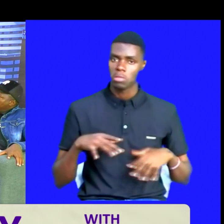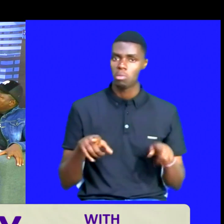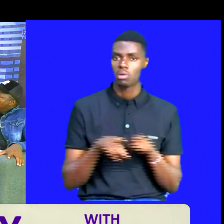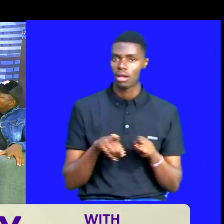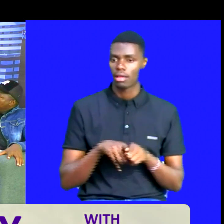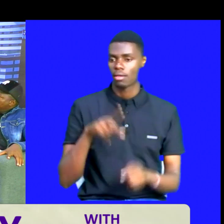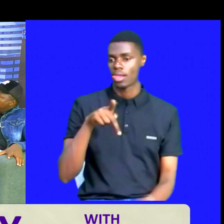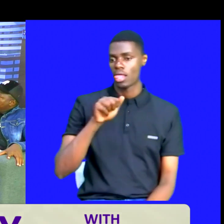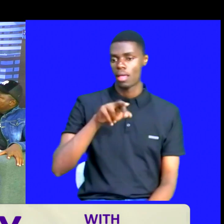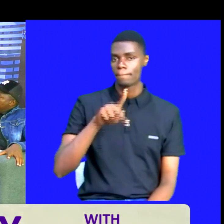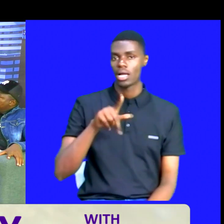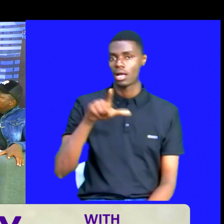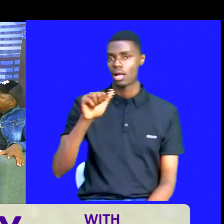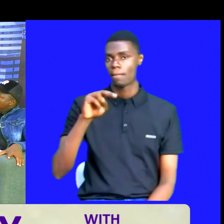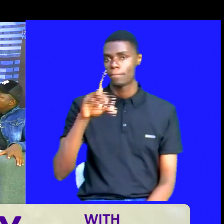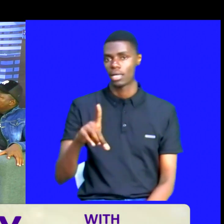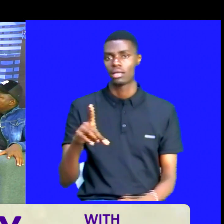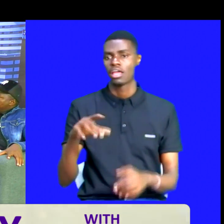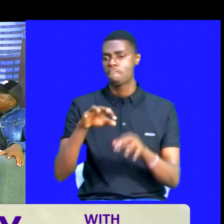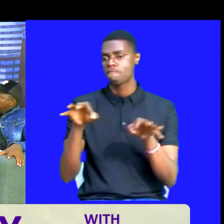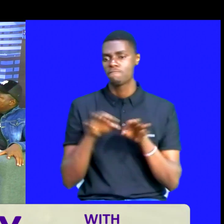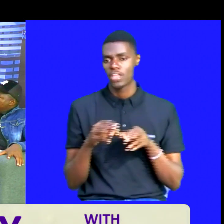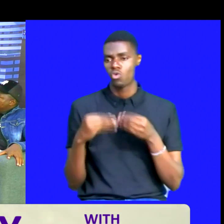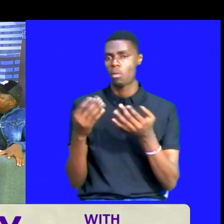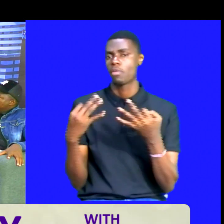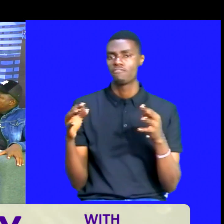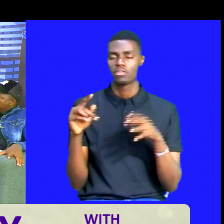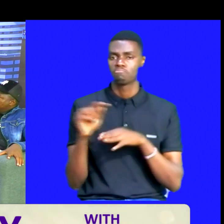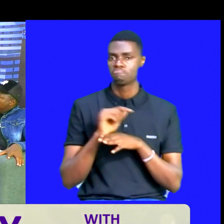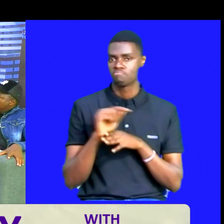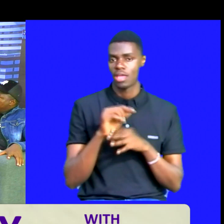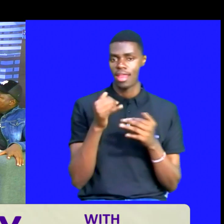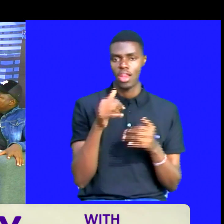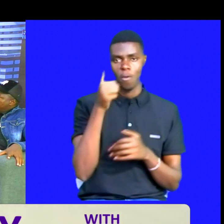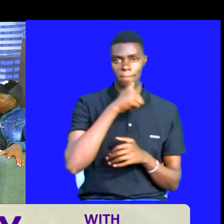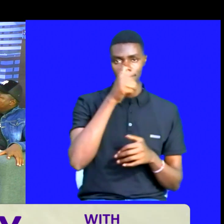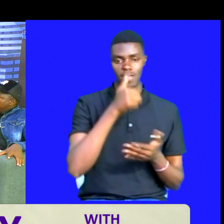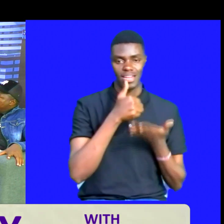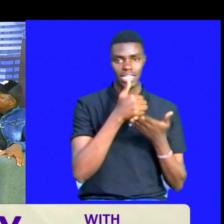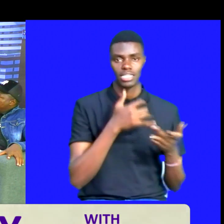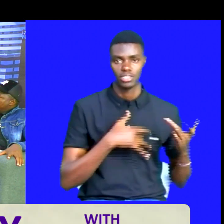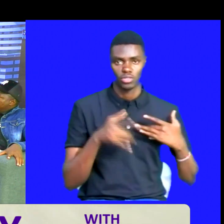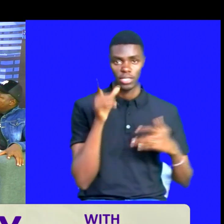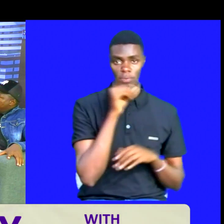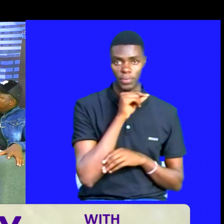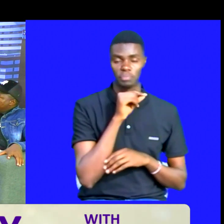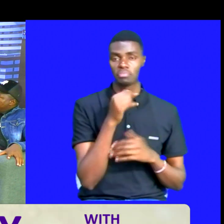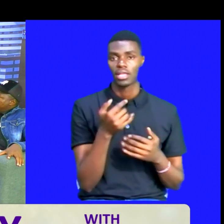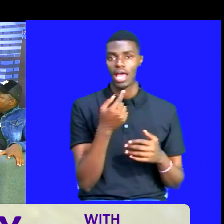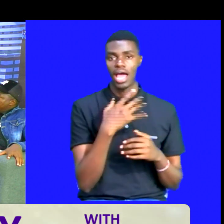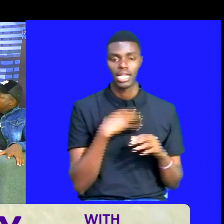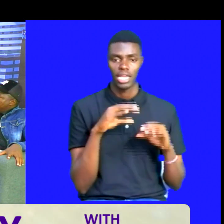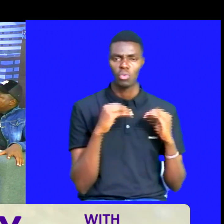grounds Parklands or open their doors. You guys come to training. As far as private, you know, assistance is concerned, you know, the parastatals,